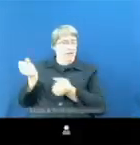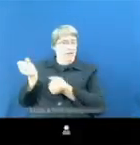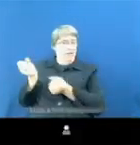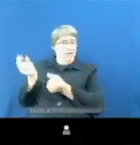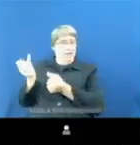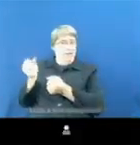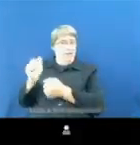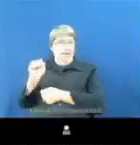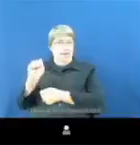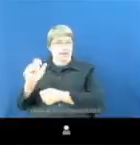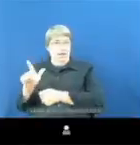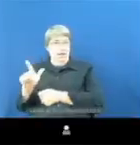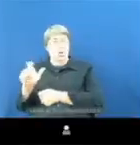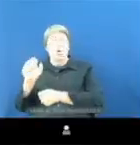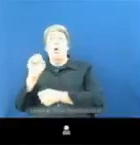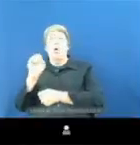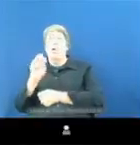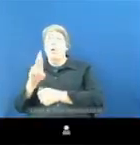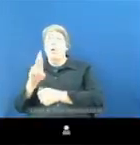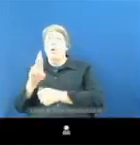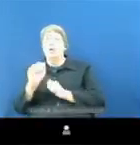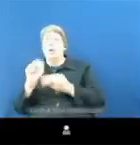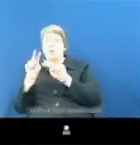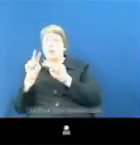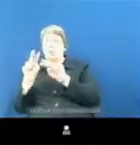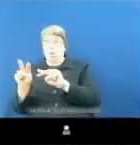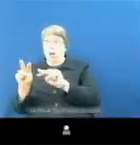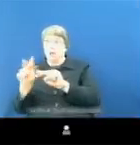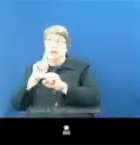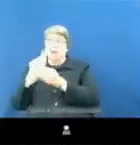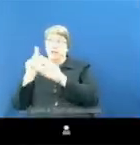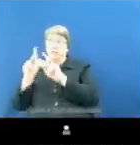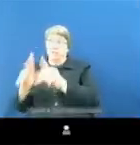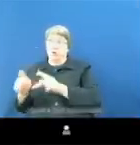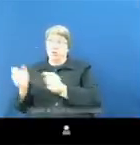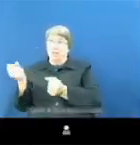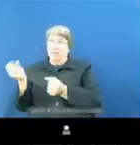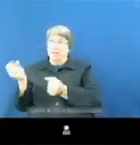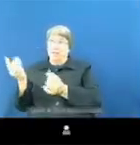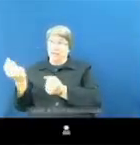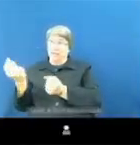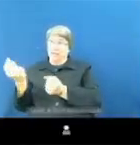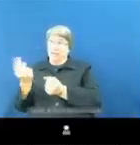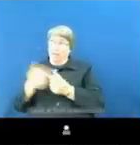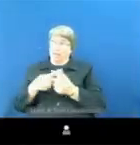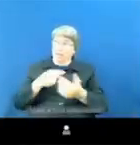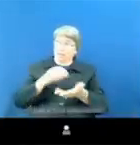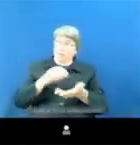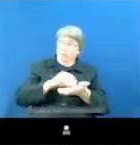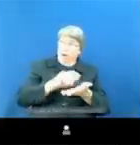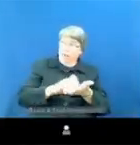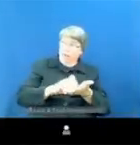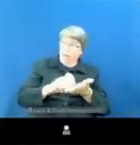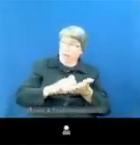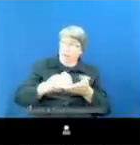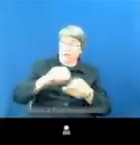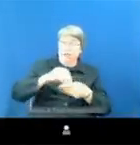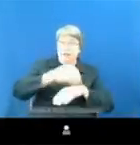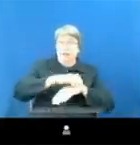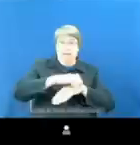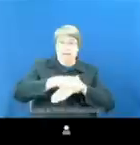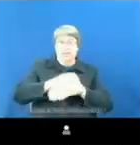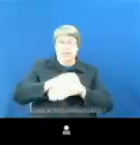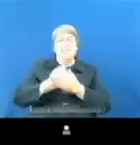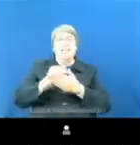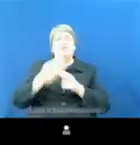or watching a deaf person sign something and writing it down into English. So that's sight